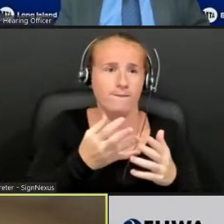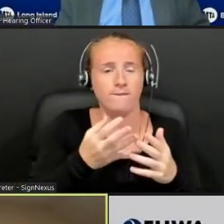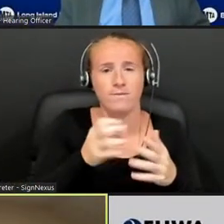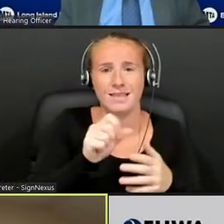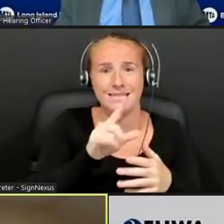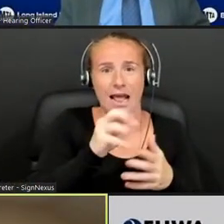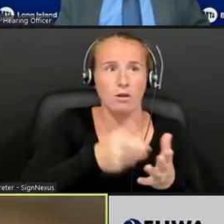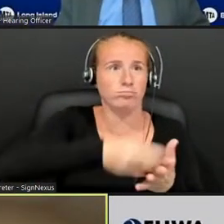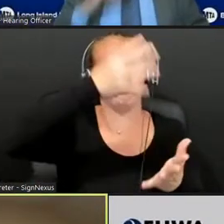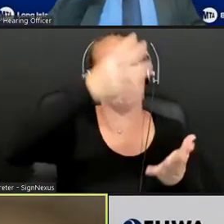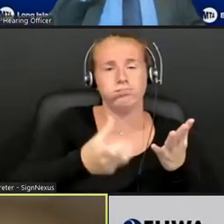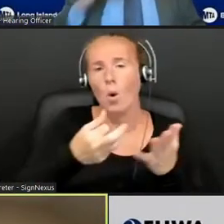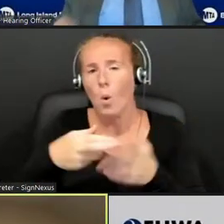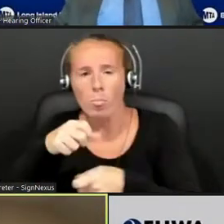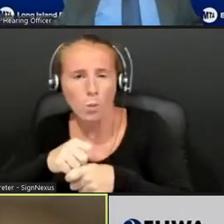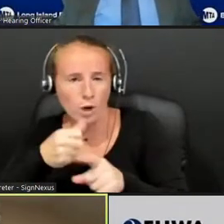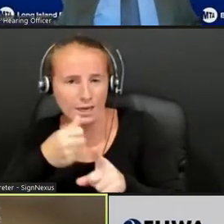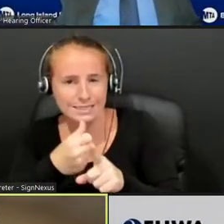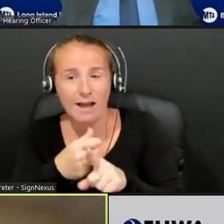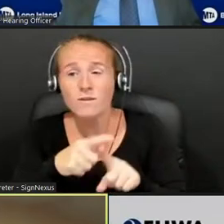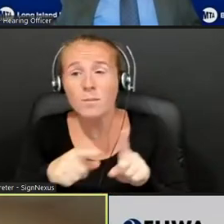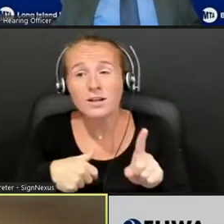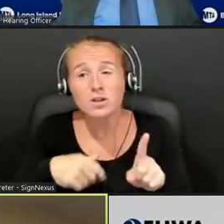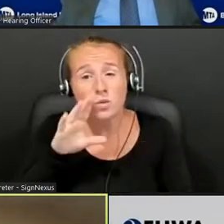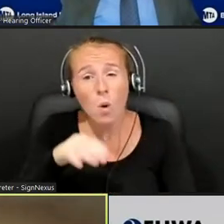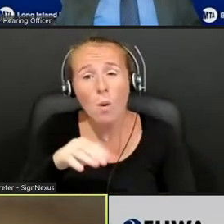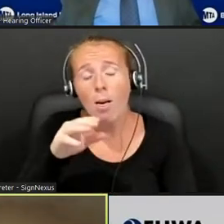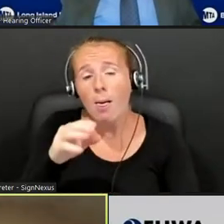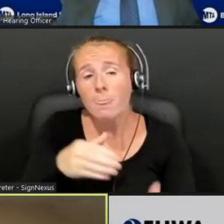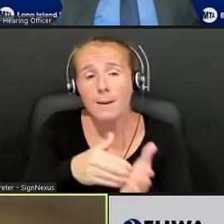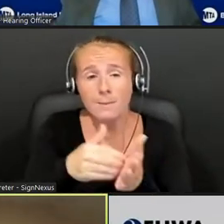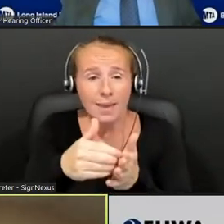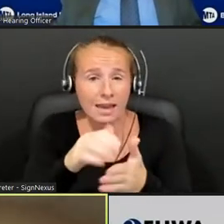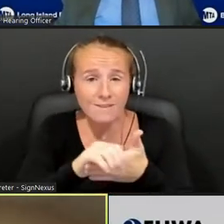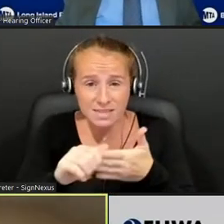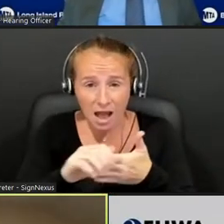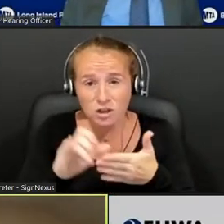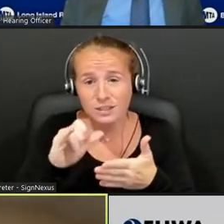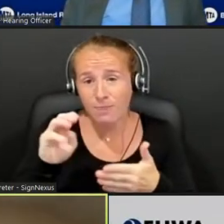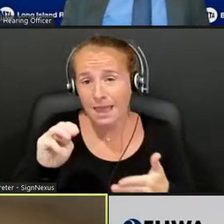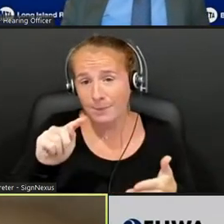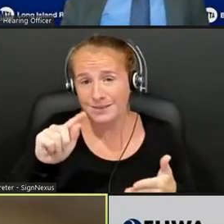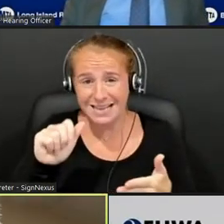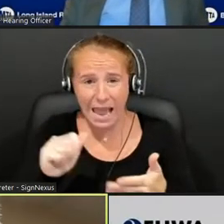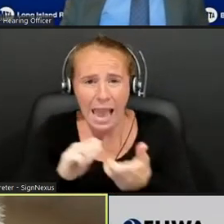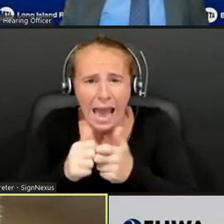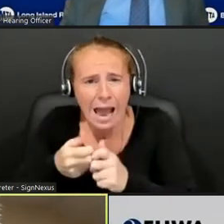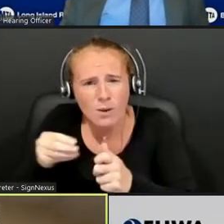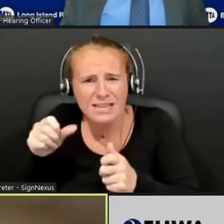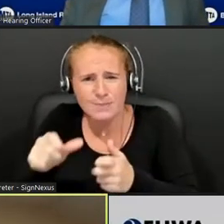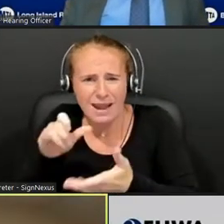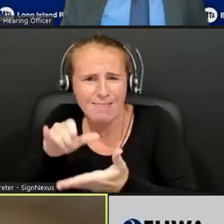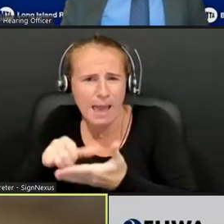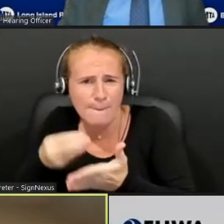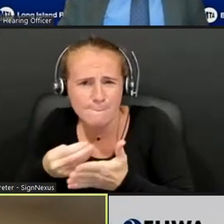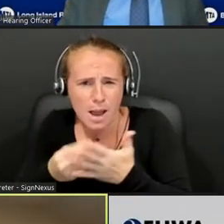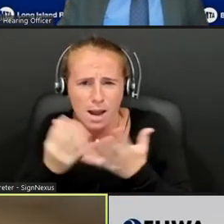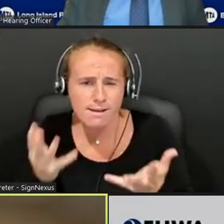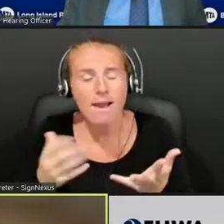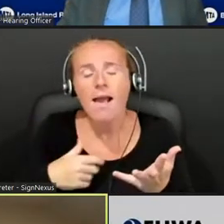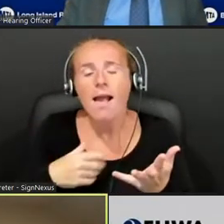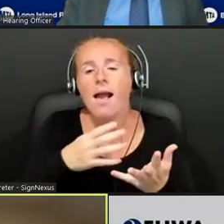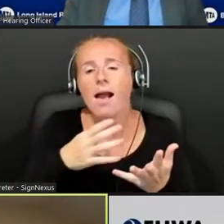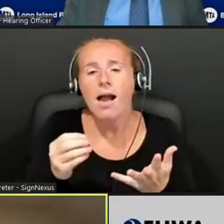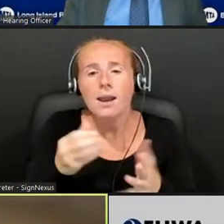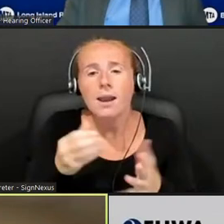why don't we know how the billions of dollars that the MTA received from the federal government has been spent and before Towing is implemented